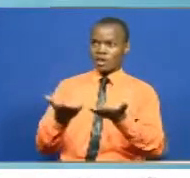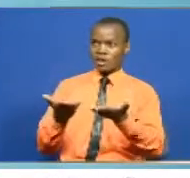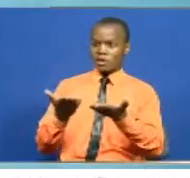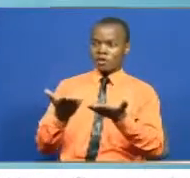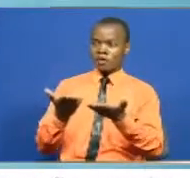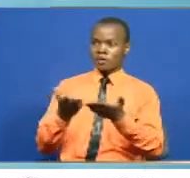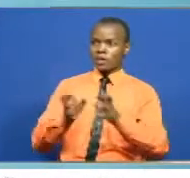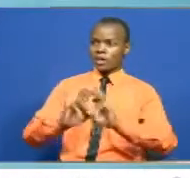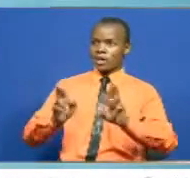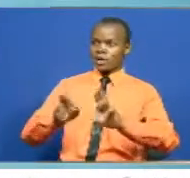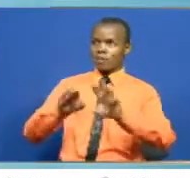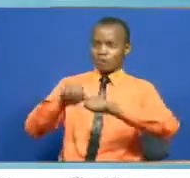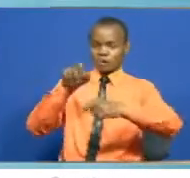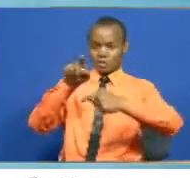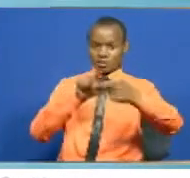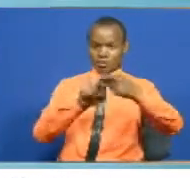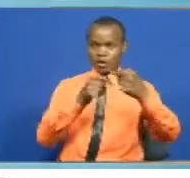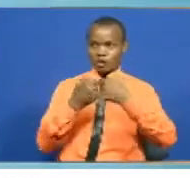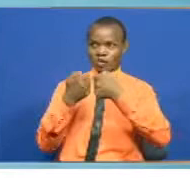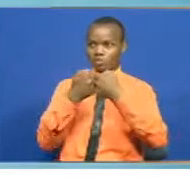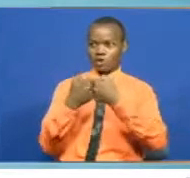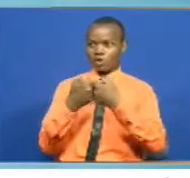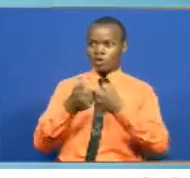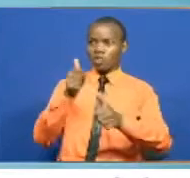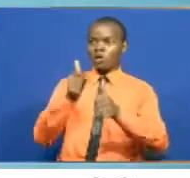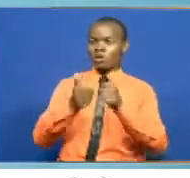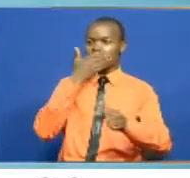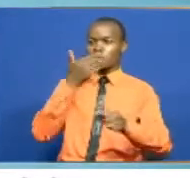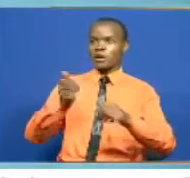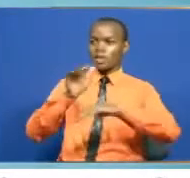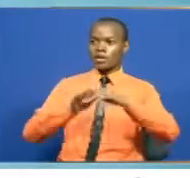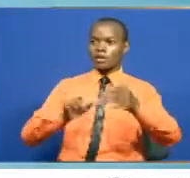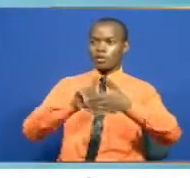for a revenge match, which is going to be much, much better than what you saw.